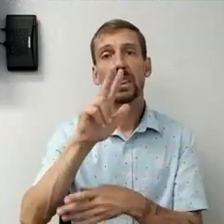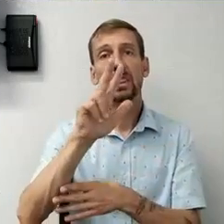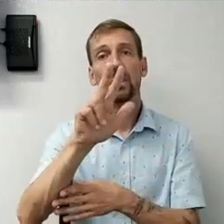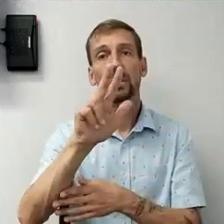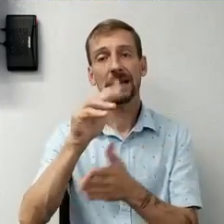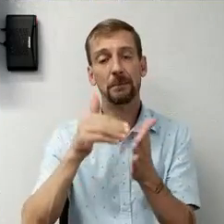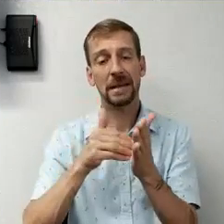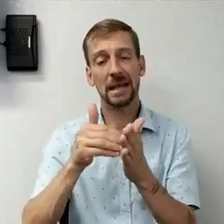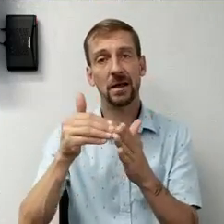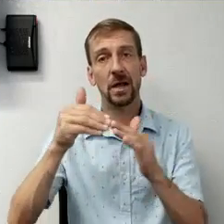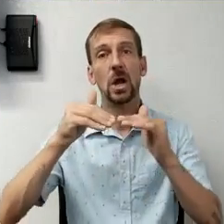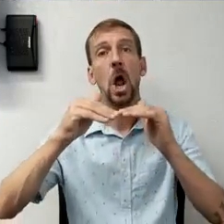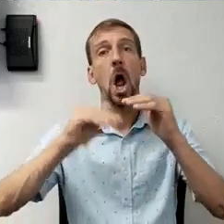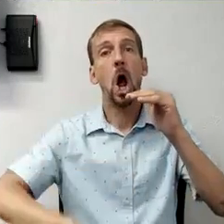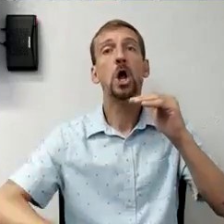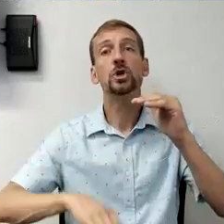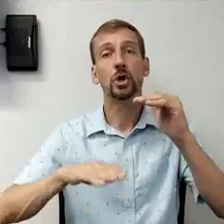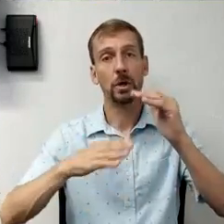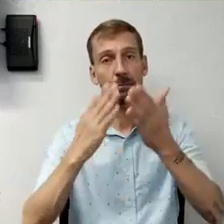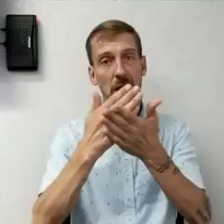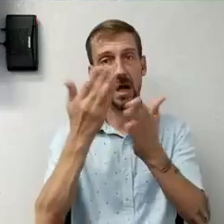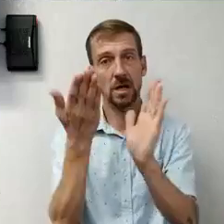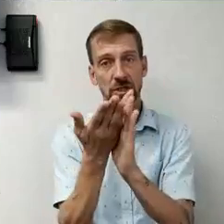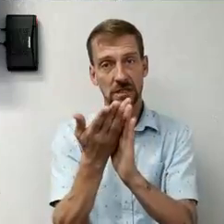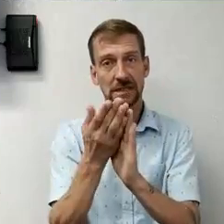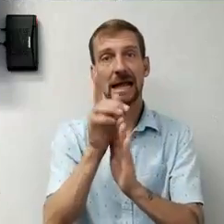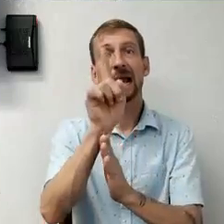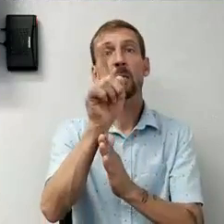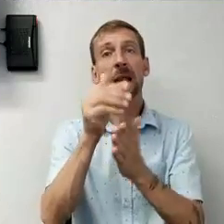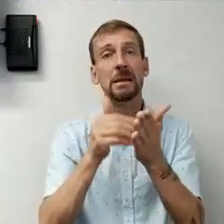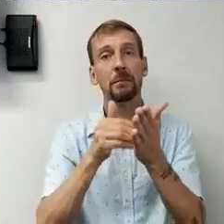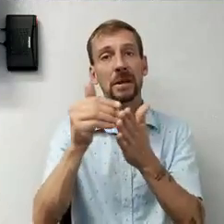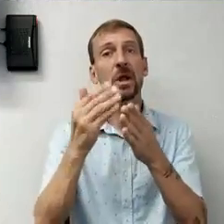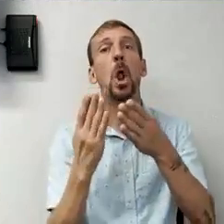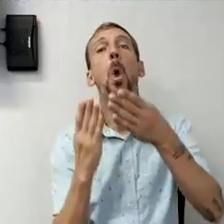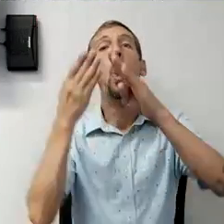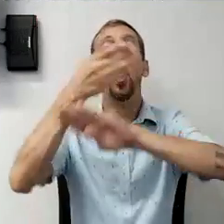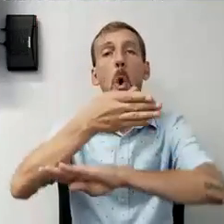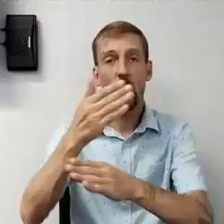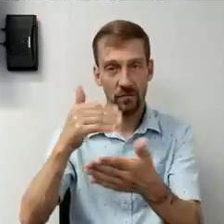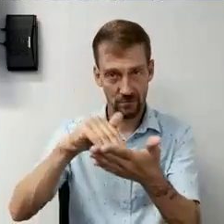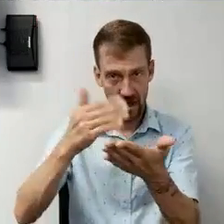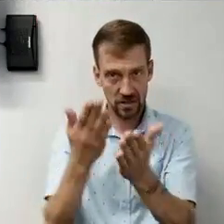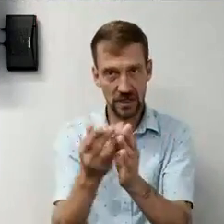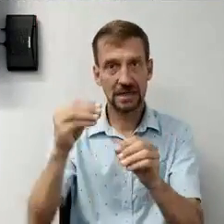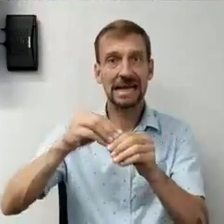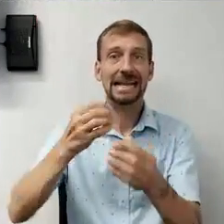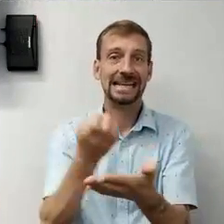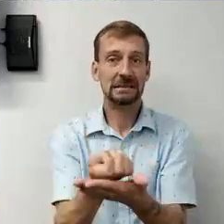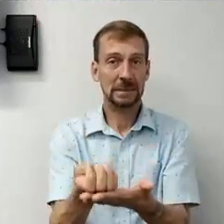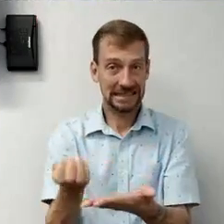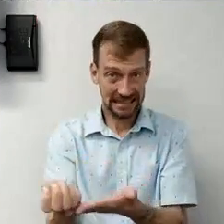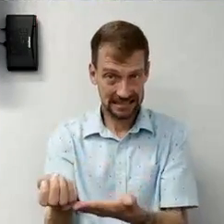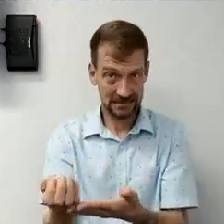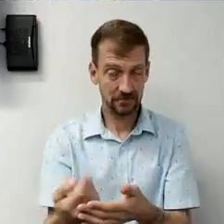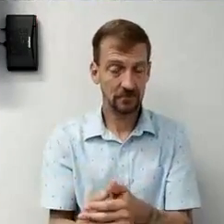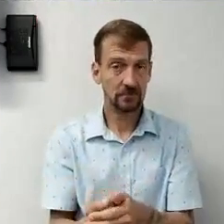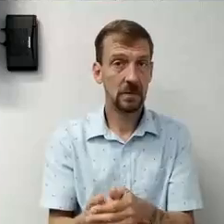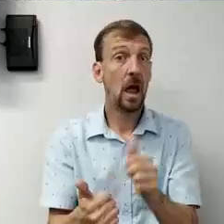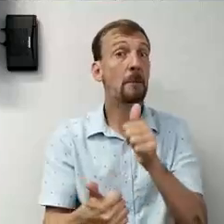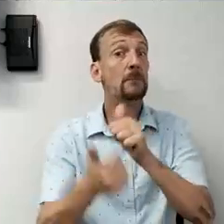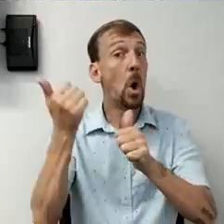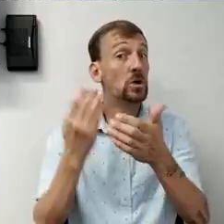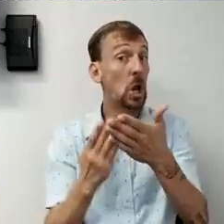under budget in revenue and about $1 million over budget in expenses. Much of that over budget